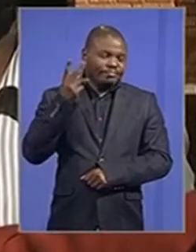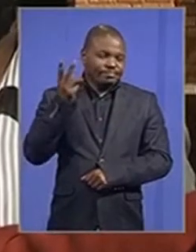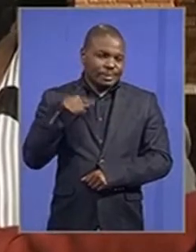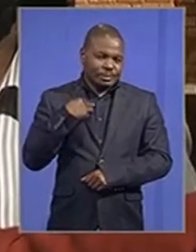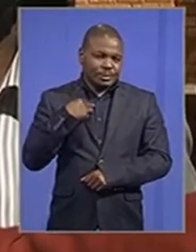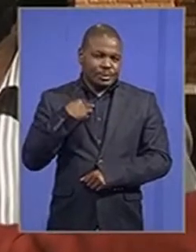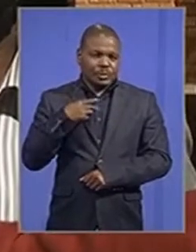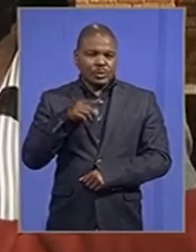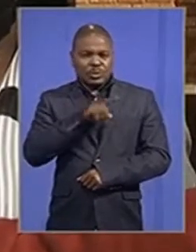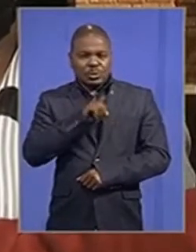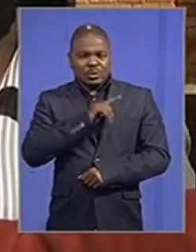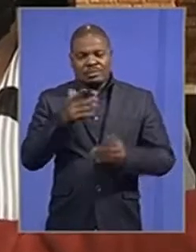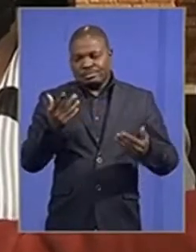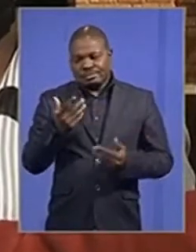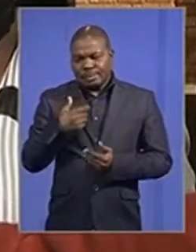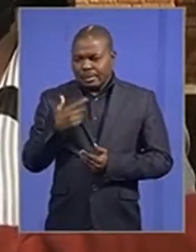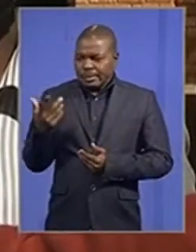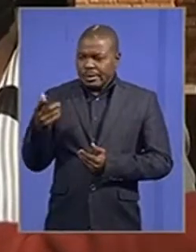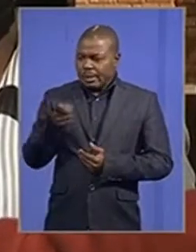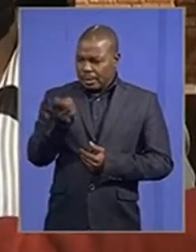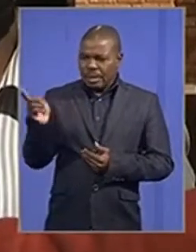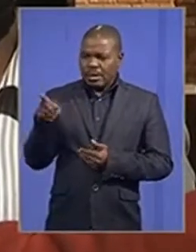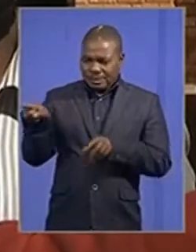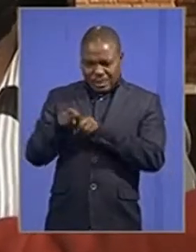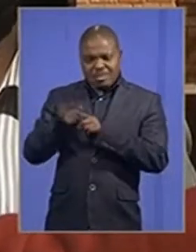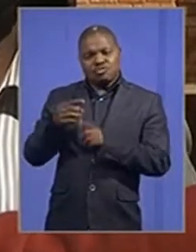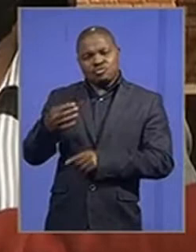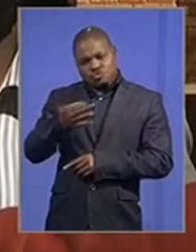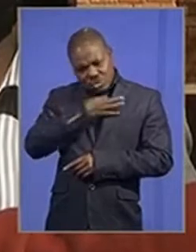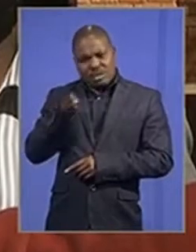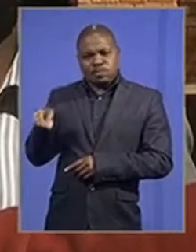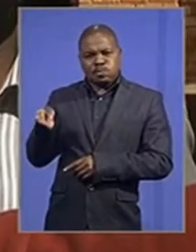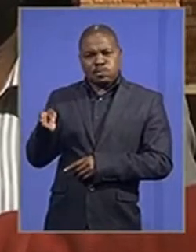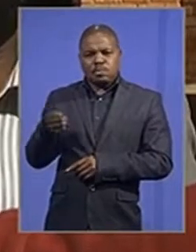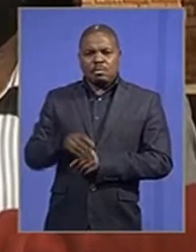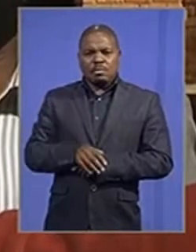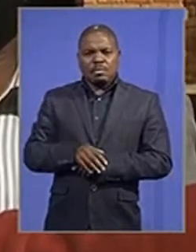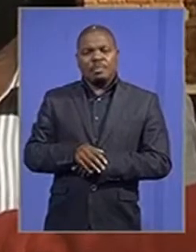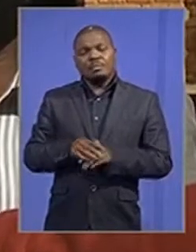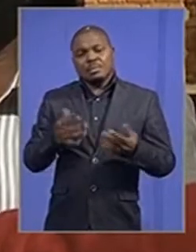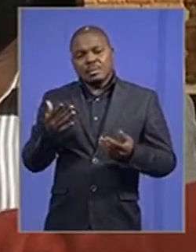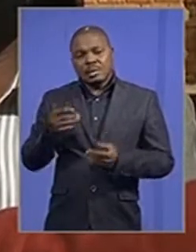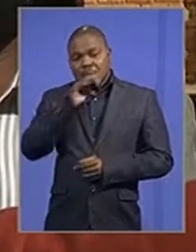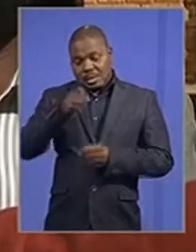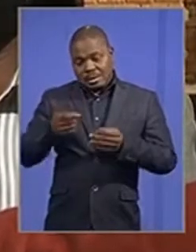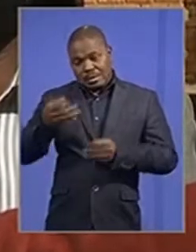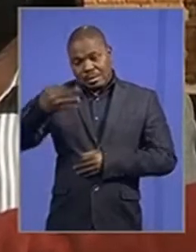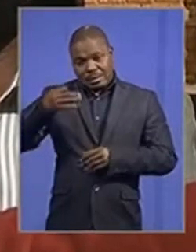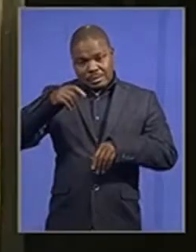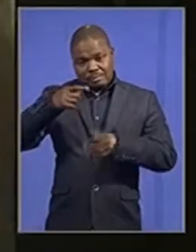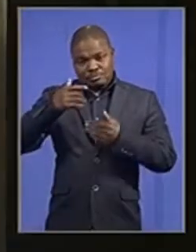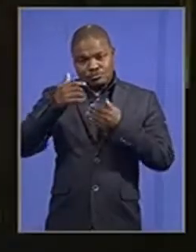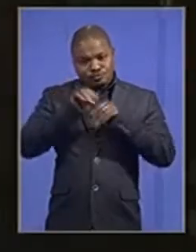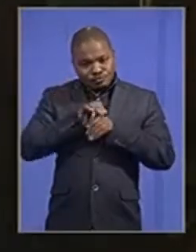and my heart is going out to these people because they are also at risk, and as far as I understand the third wave is really very